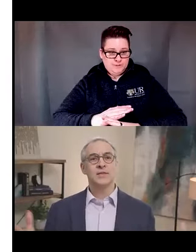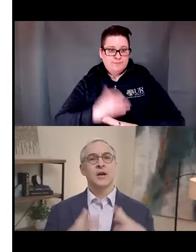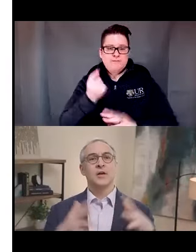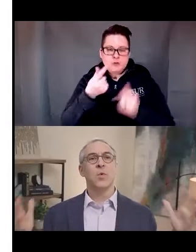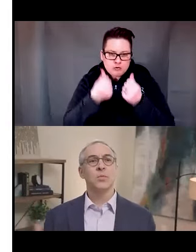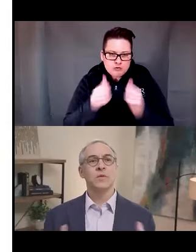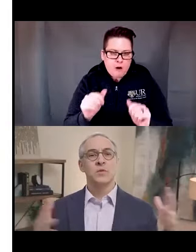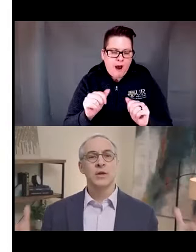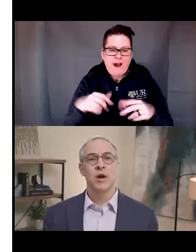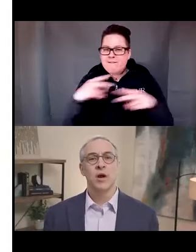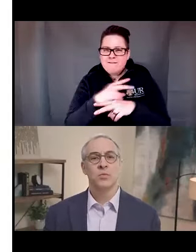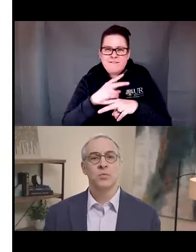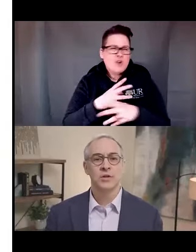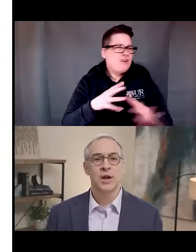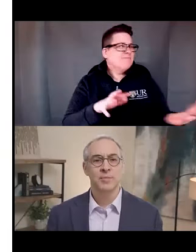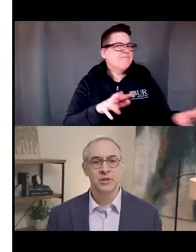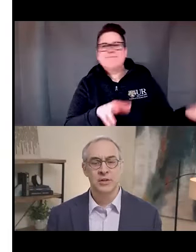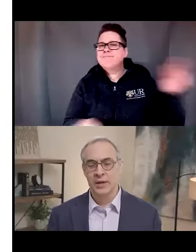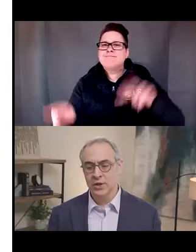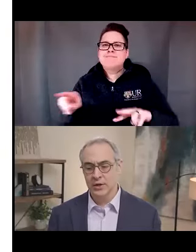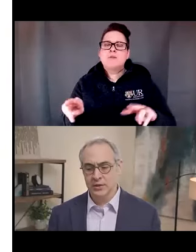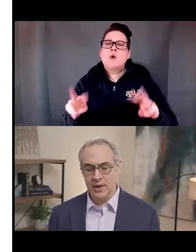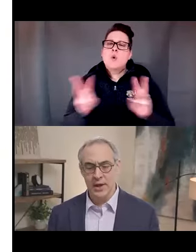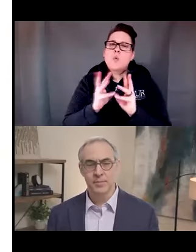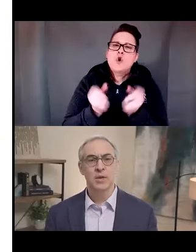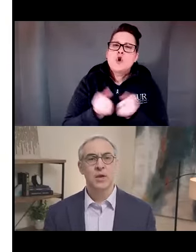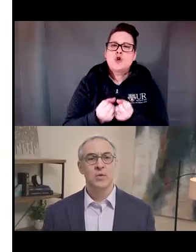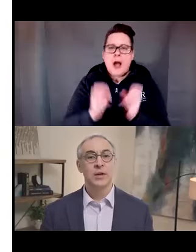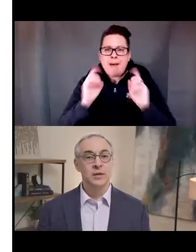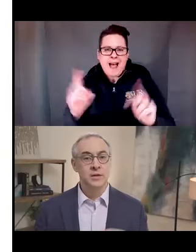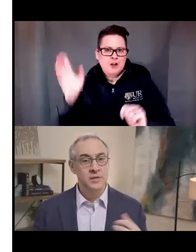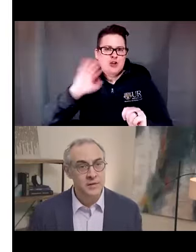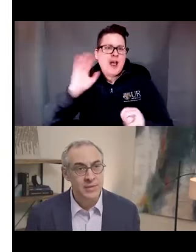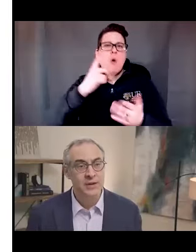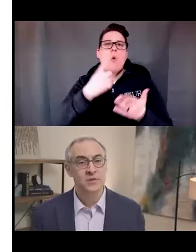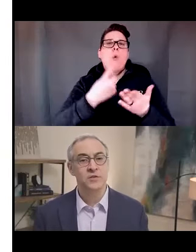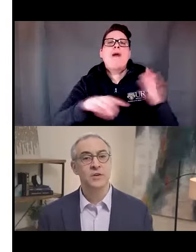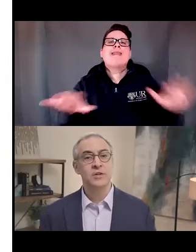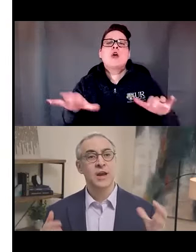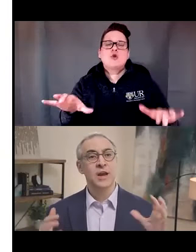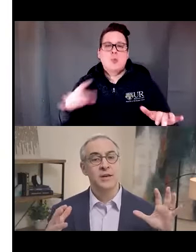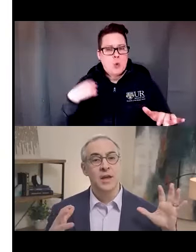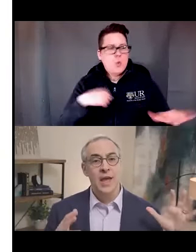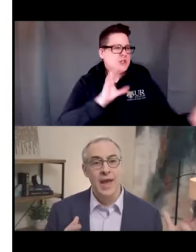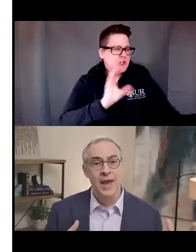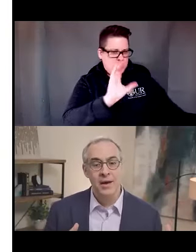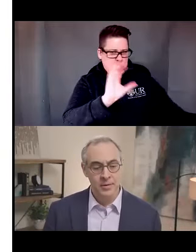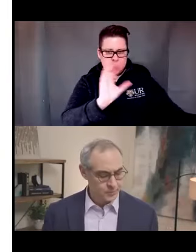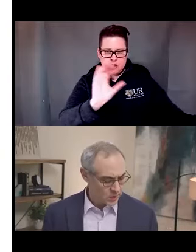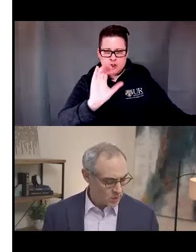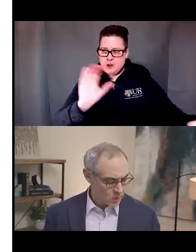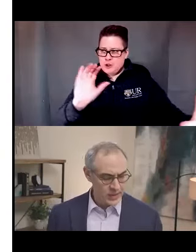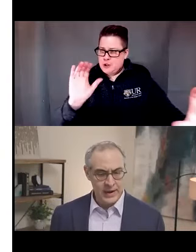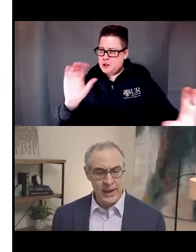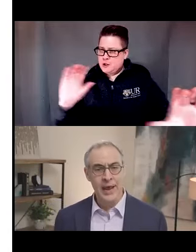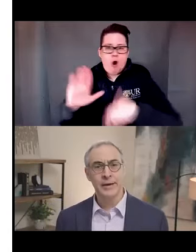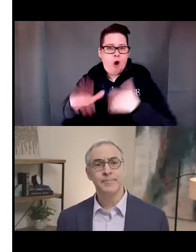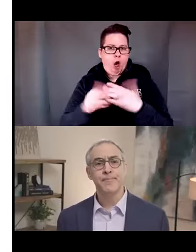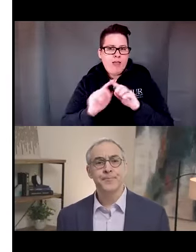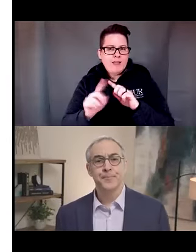take stock of what was going on in workshop education at the time. We conducted a systematic search, and then